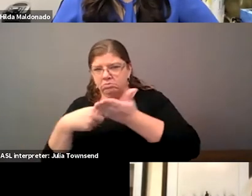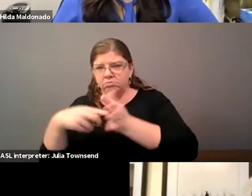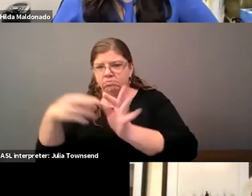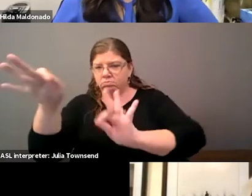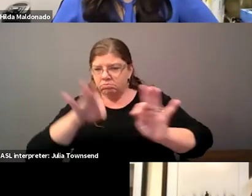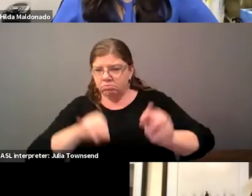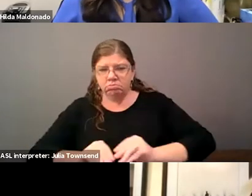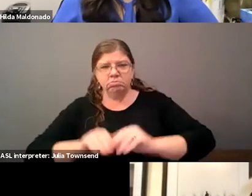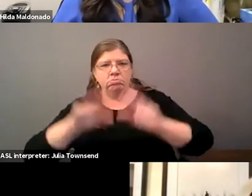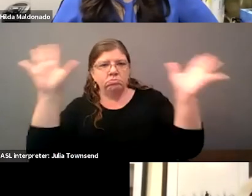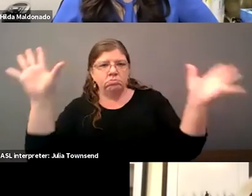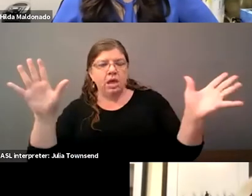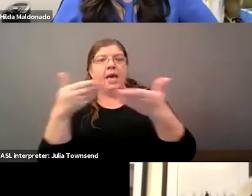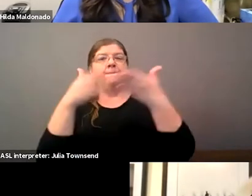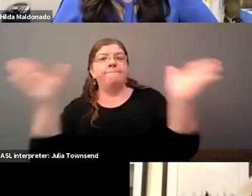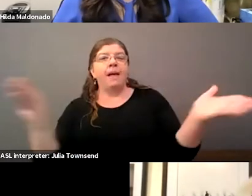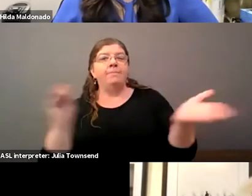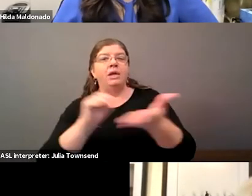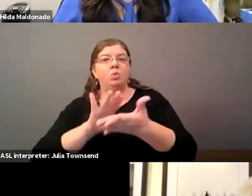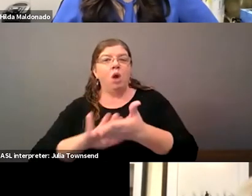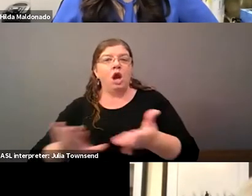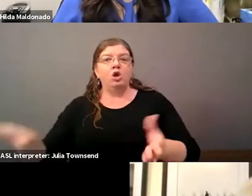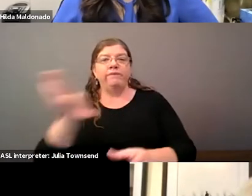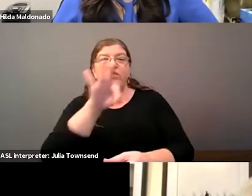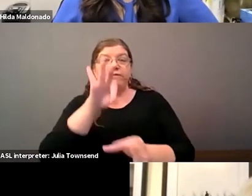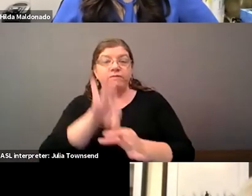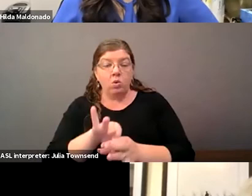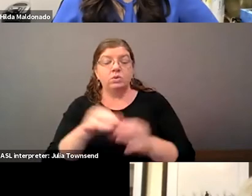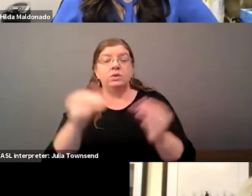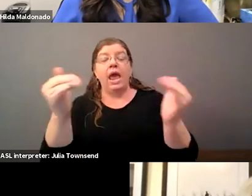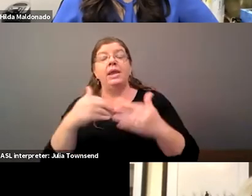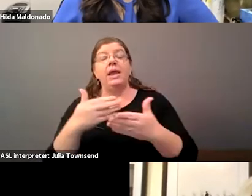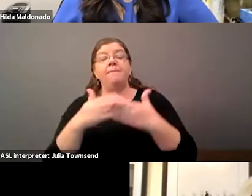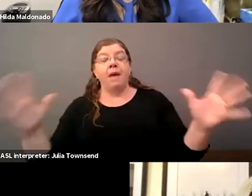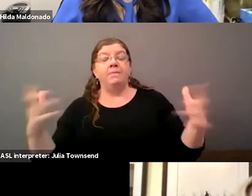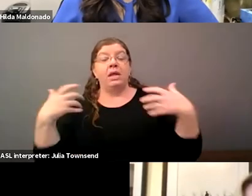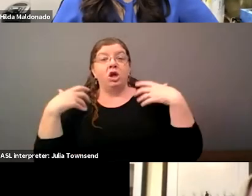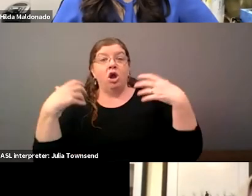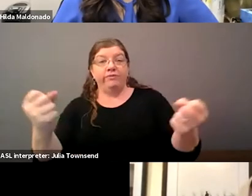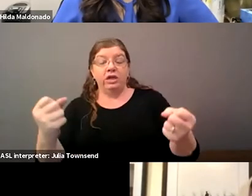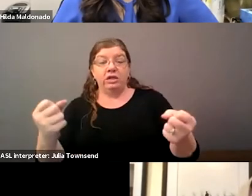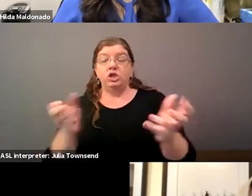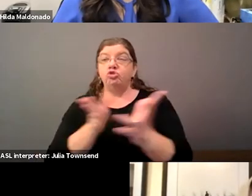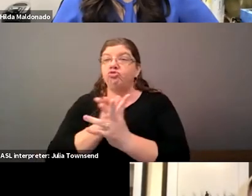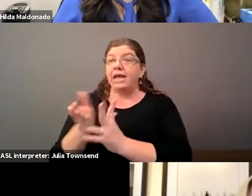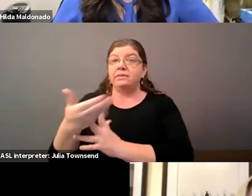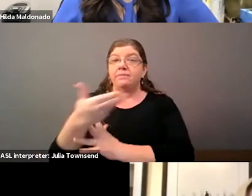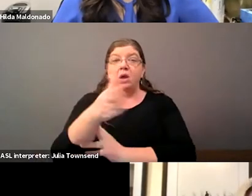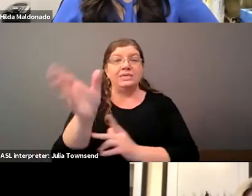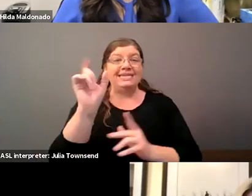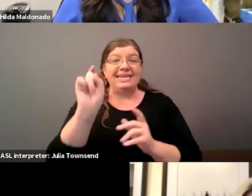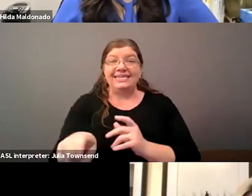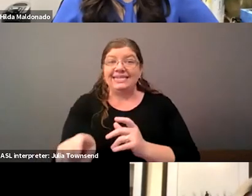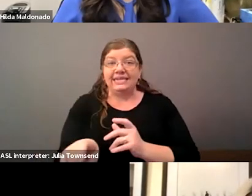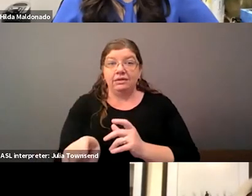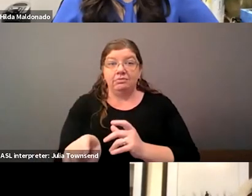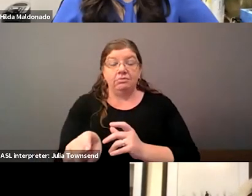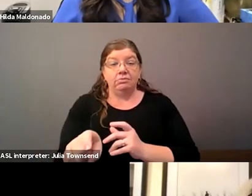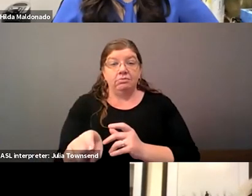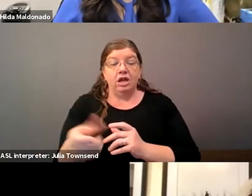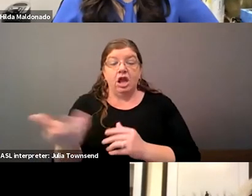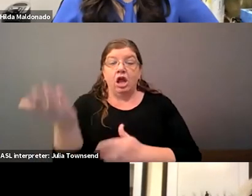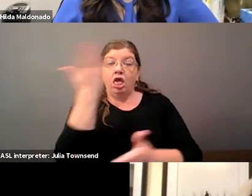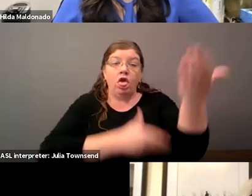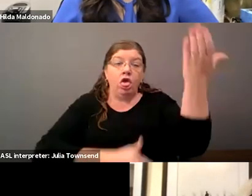public record of your vote and public confidence transparency is needed the cover-ups